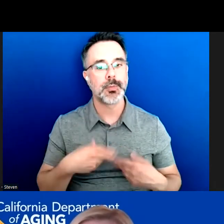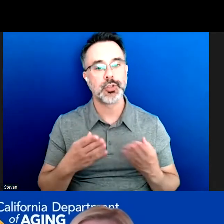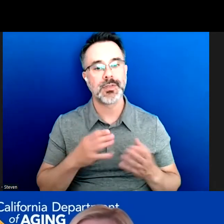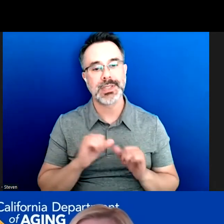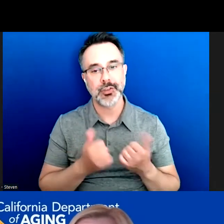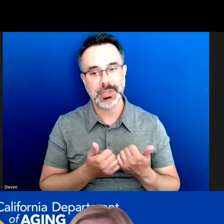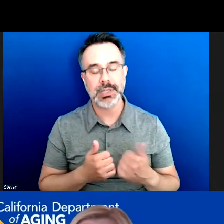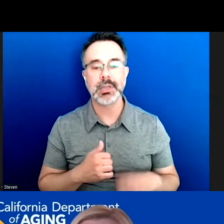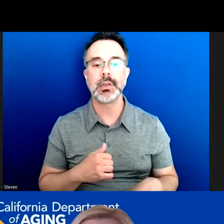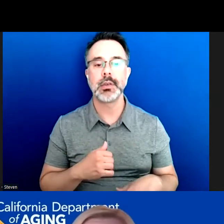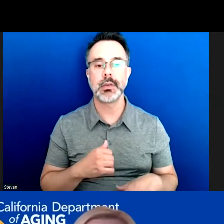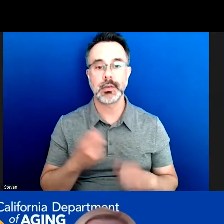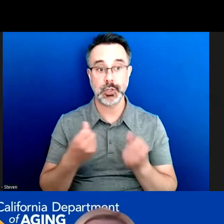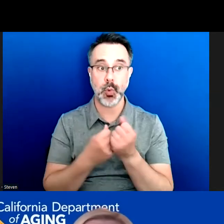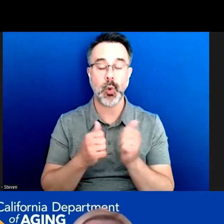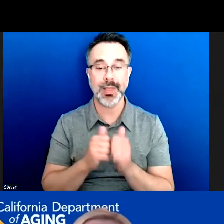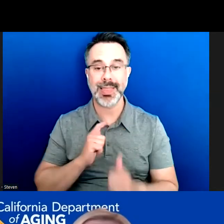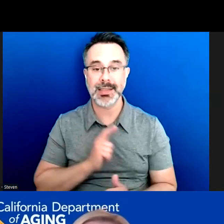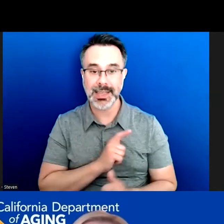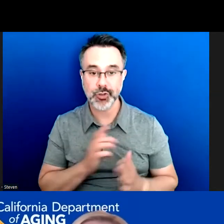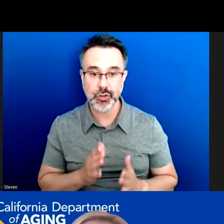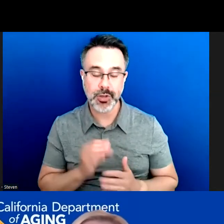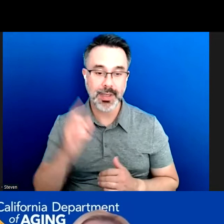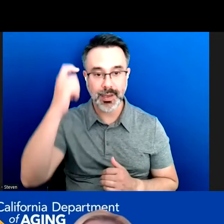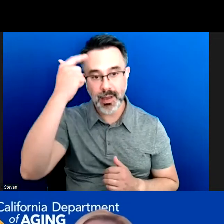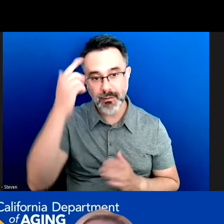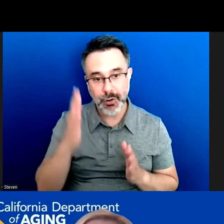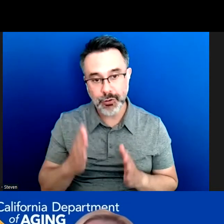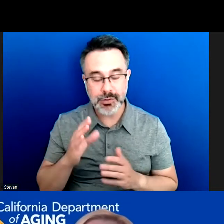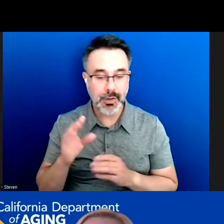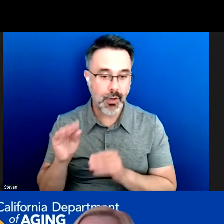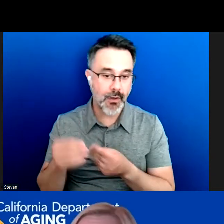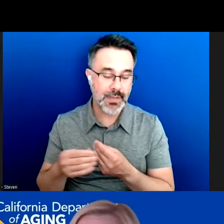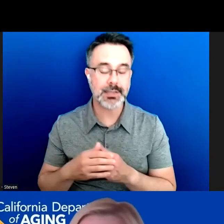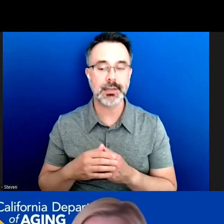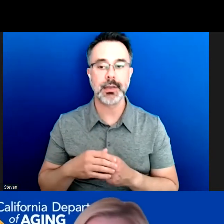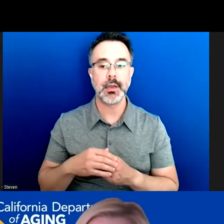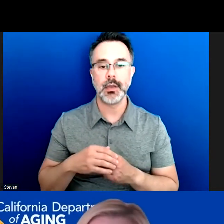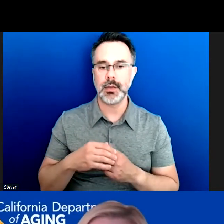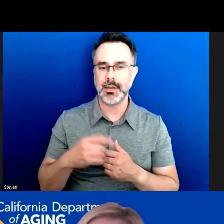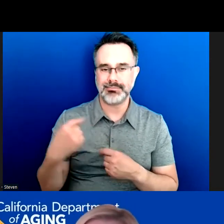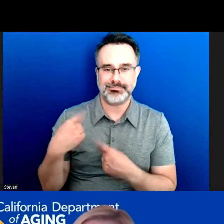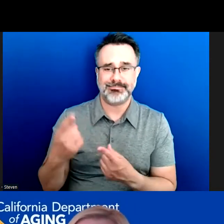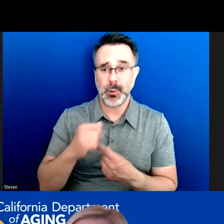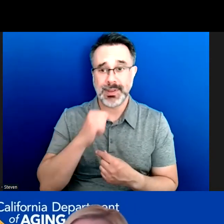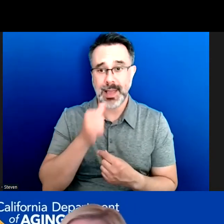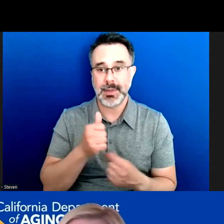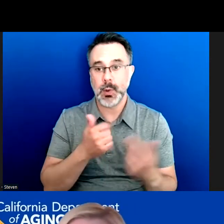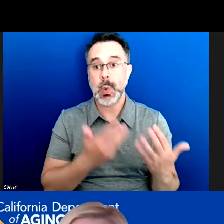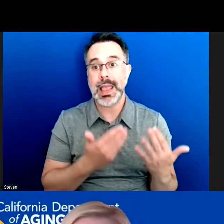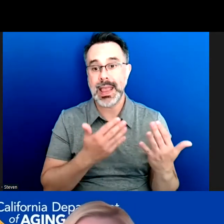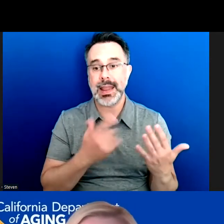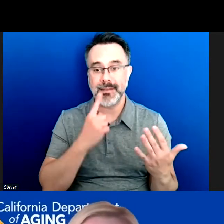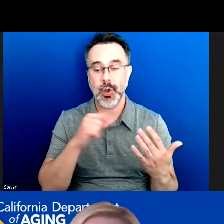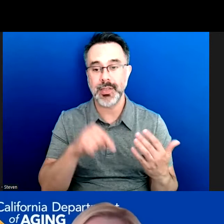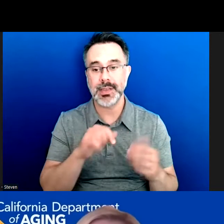support from the legislature and the governor's office, that we have not been waiting for this report to do the good work that's